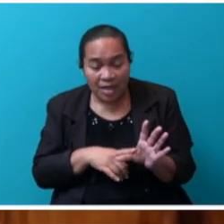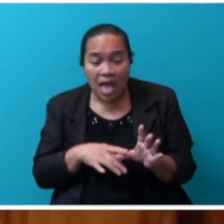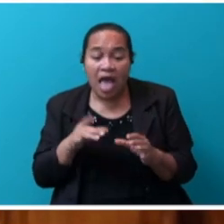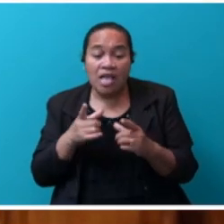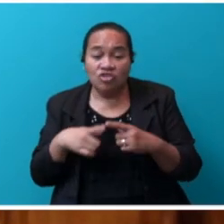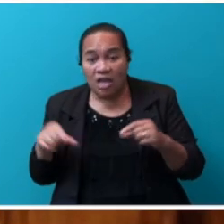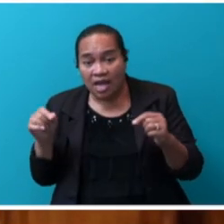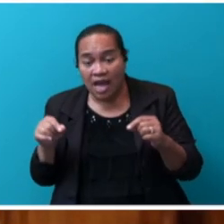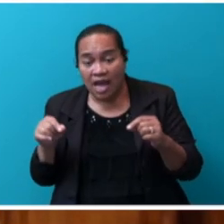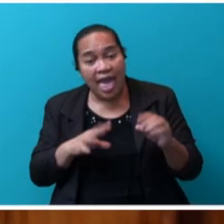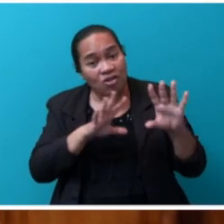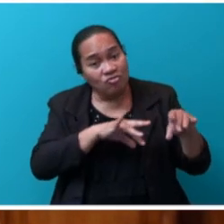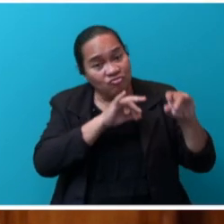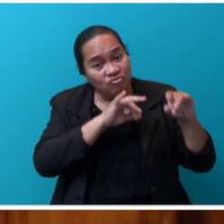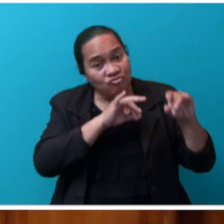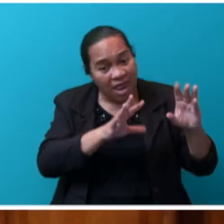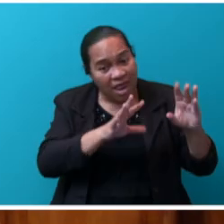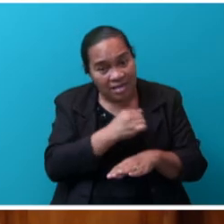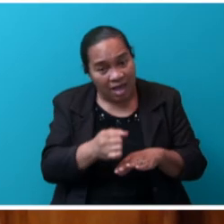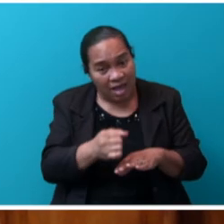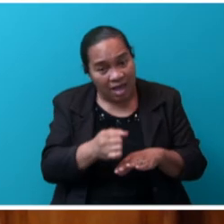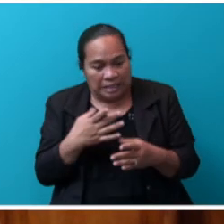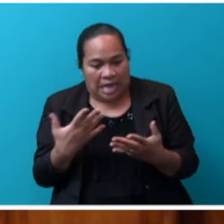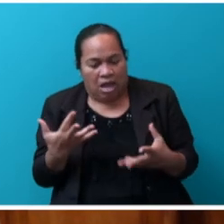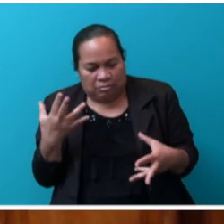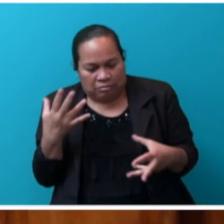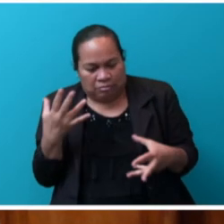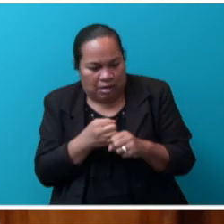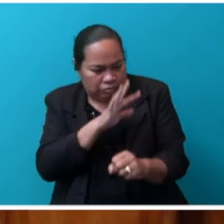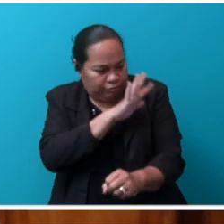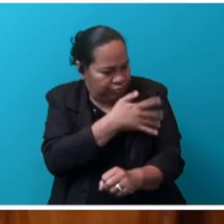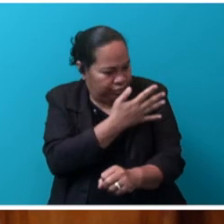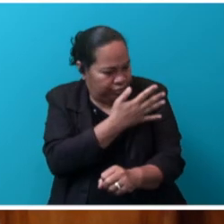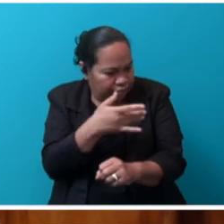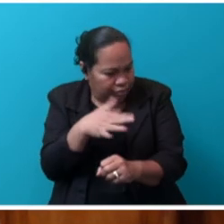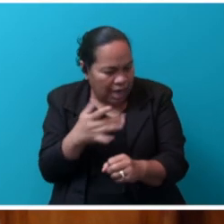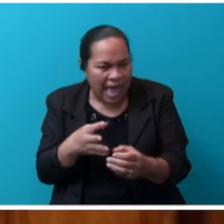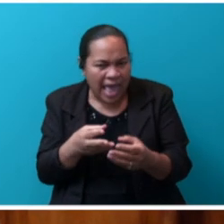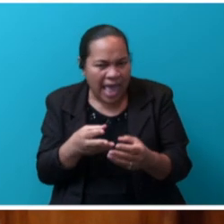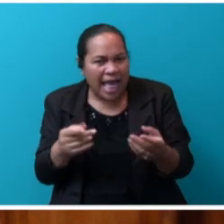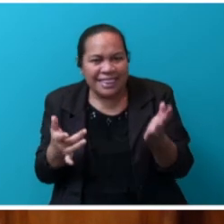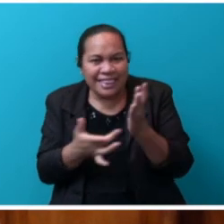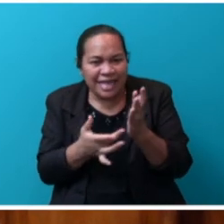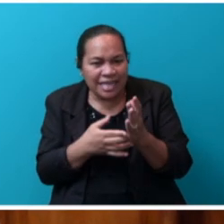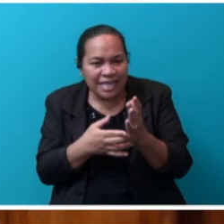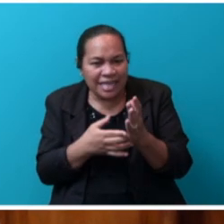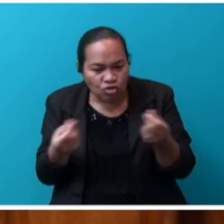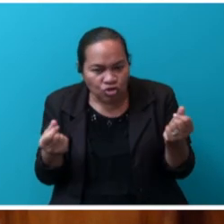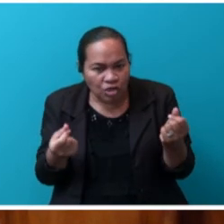and AIFFP are currently finalizing the feasible and technical solutions for the